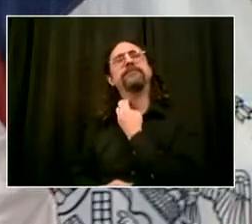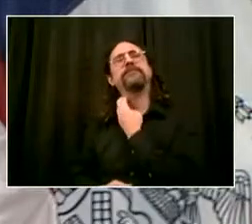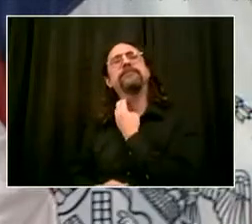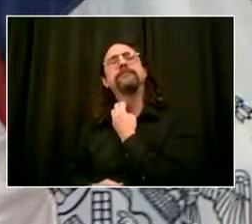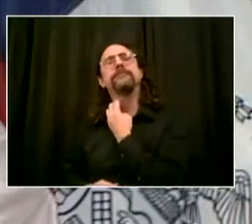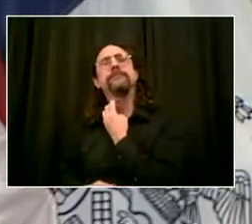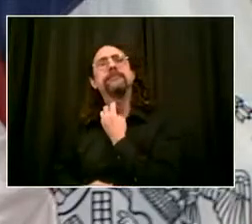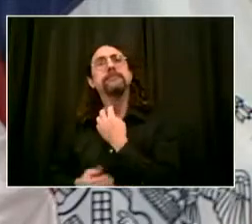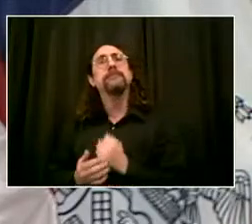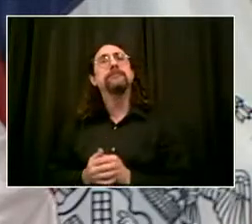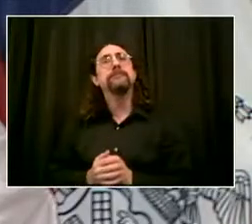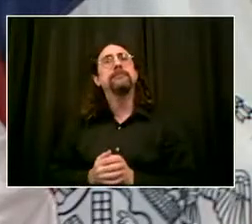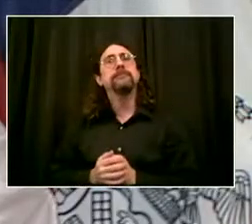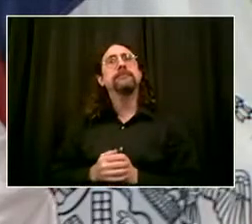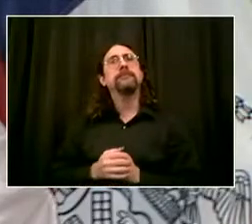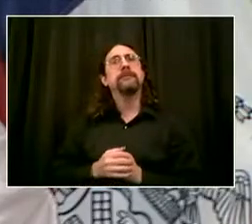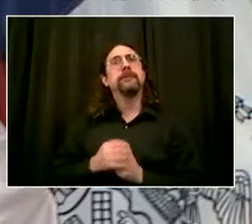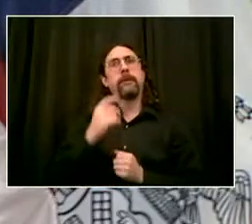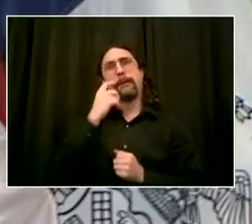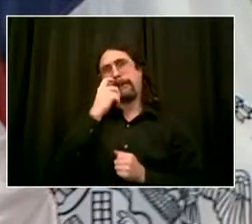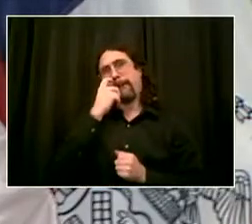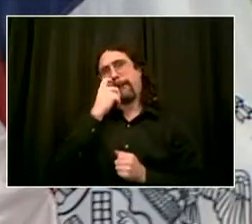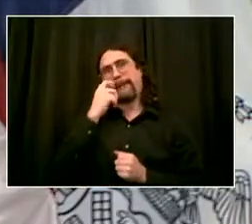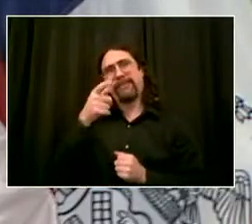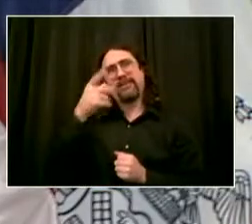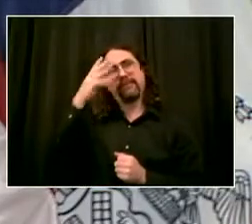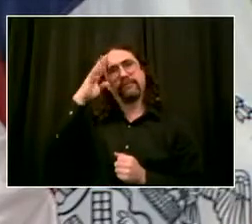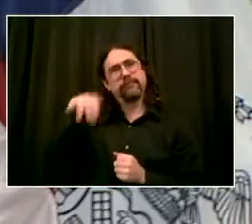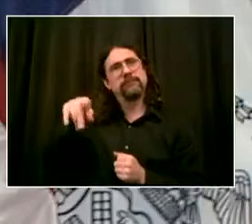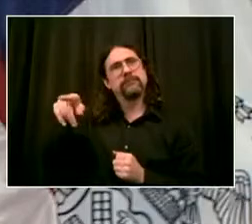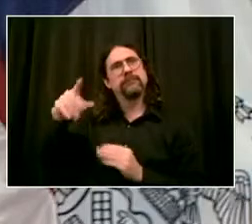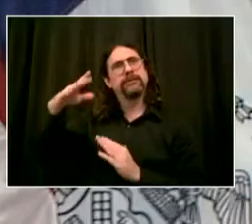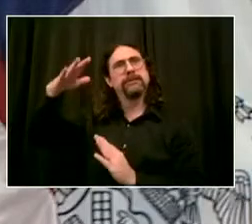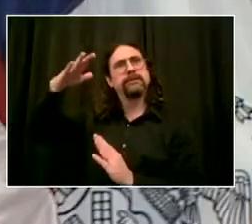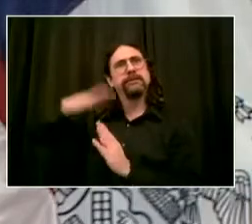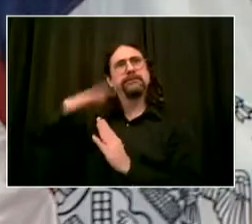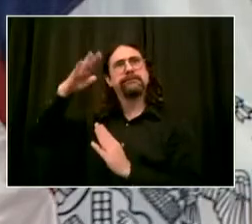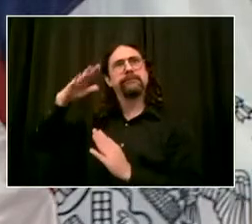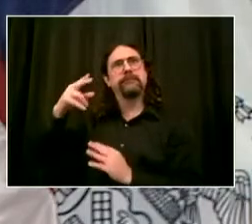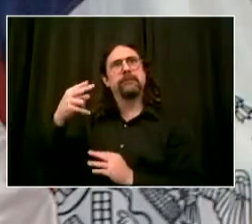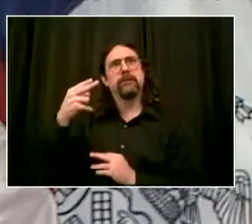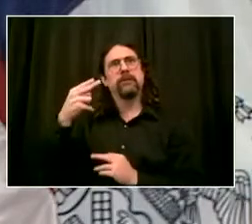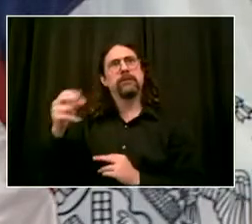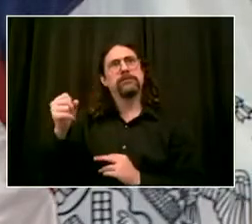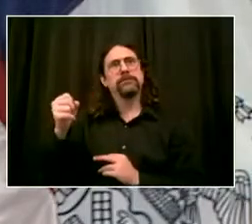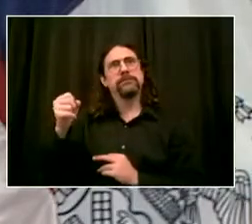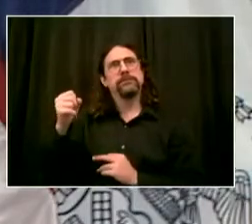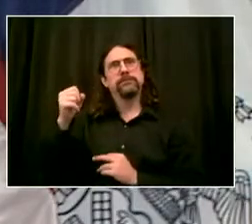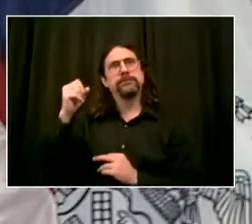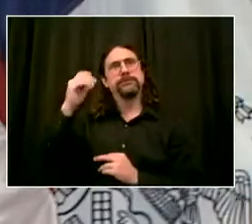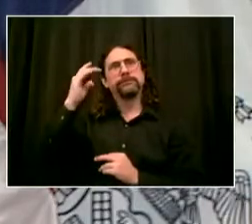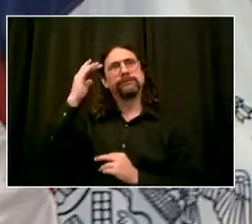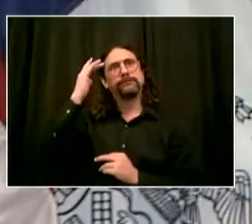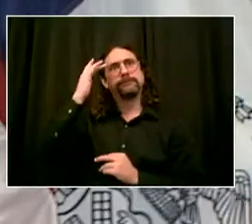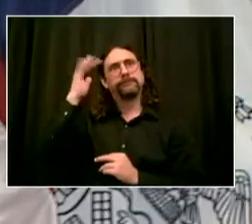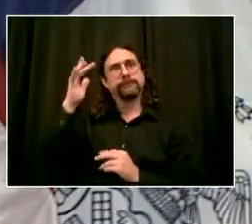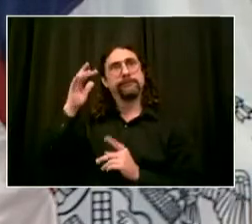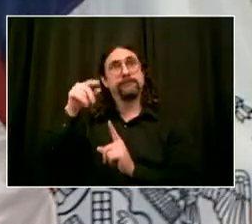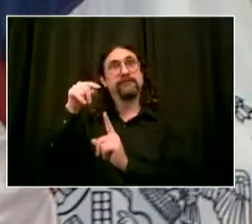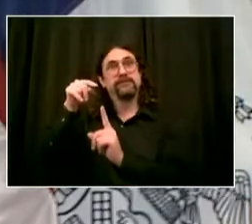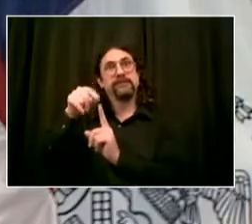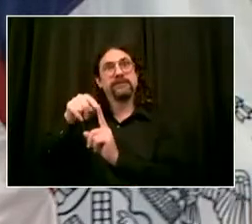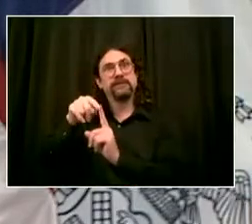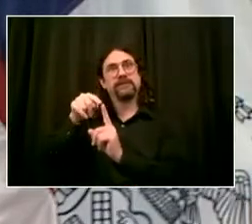articulate well enough uh the administration did not articulate well enough our vision which was not to take from